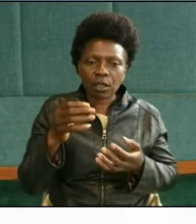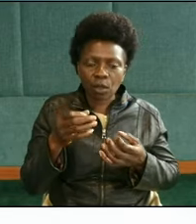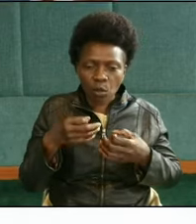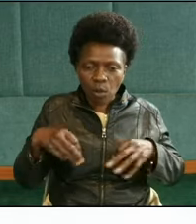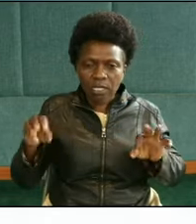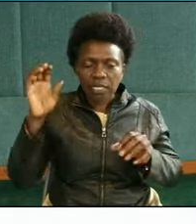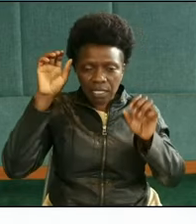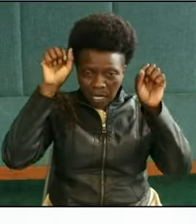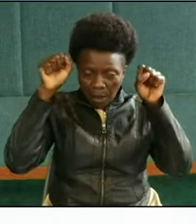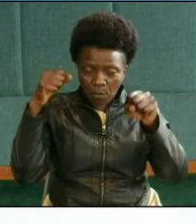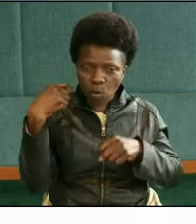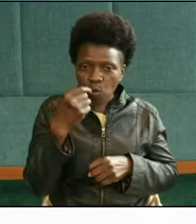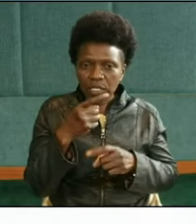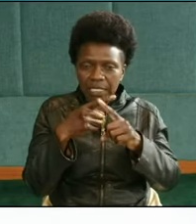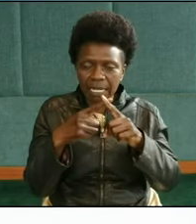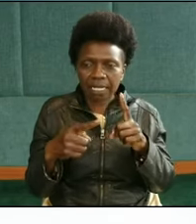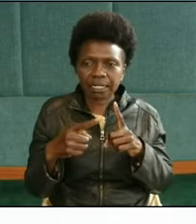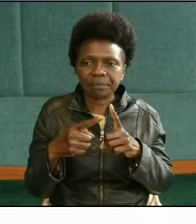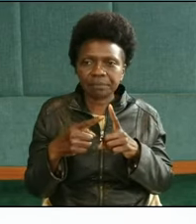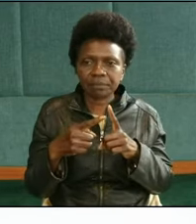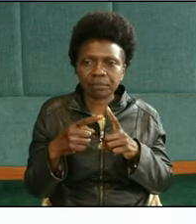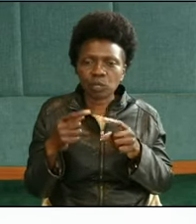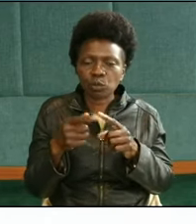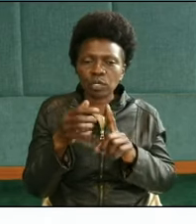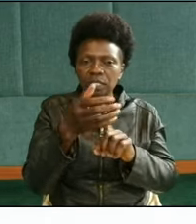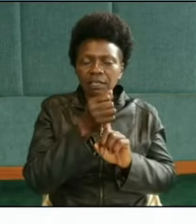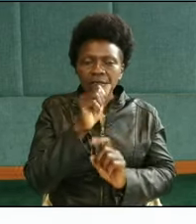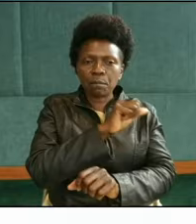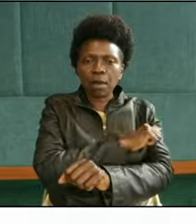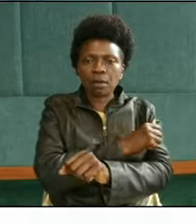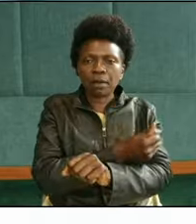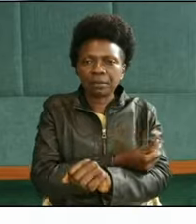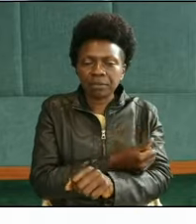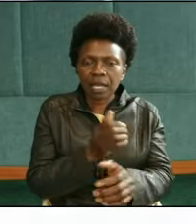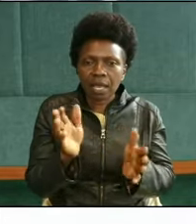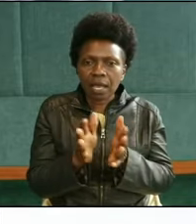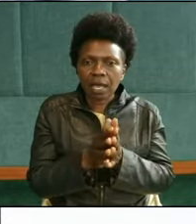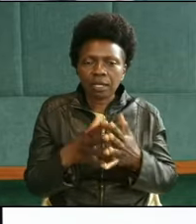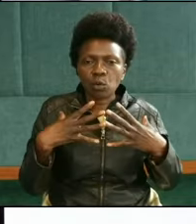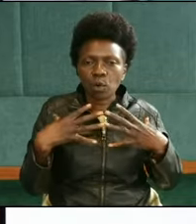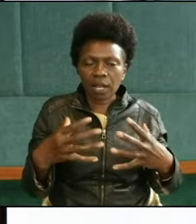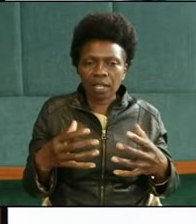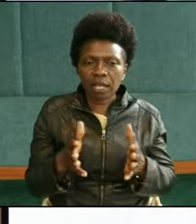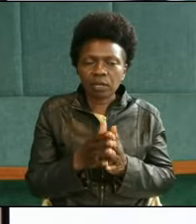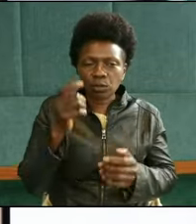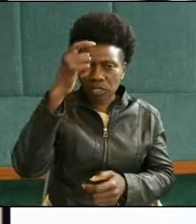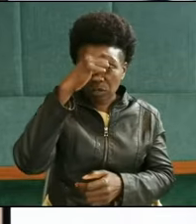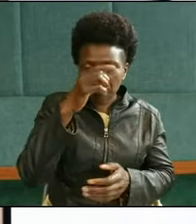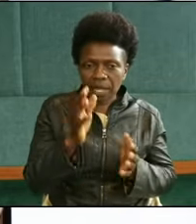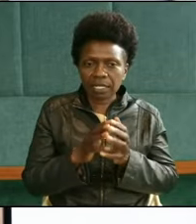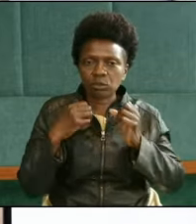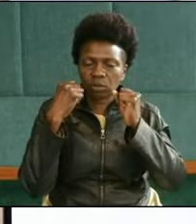is the Lamb who was slain to receive power and wealth and wisdom